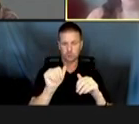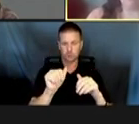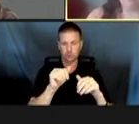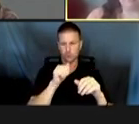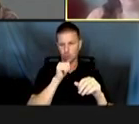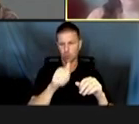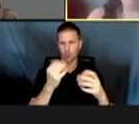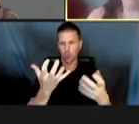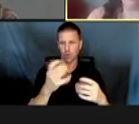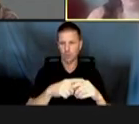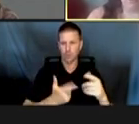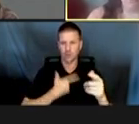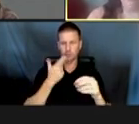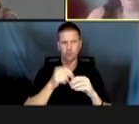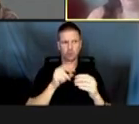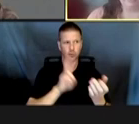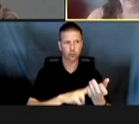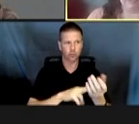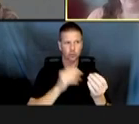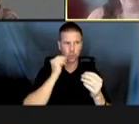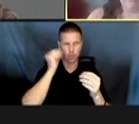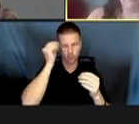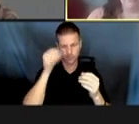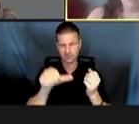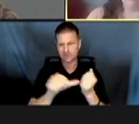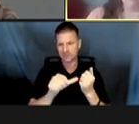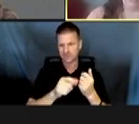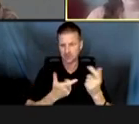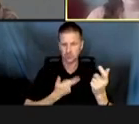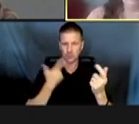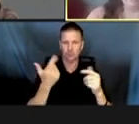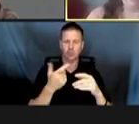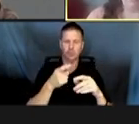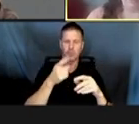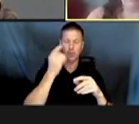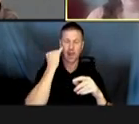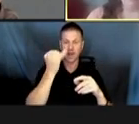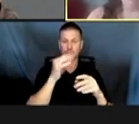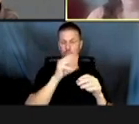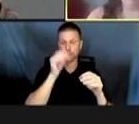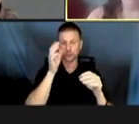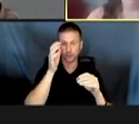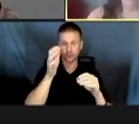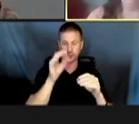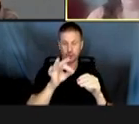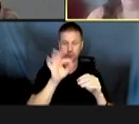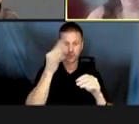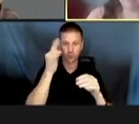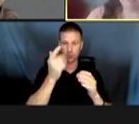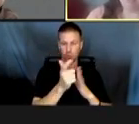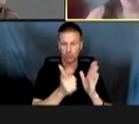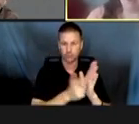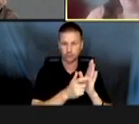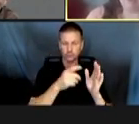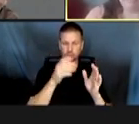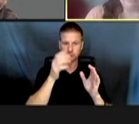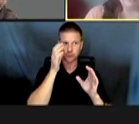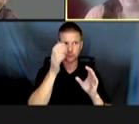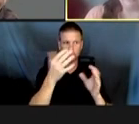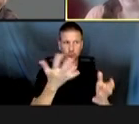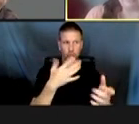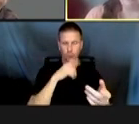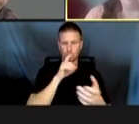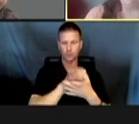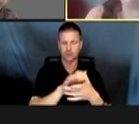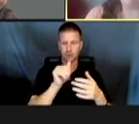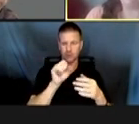don't want to live in nursing homes and assisted living. In the idea and the concept of federal laws, the concept of what we believe in as a